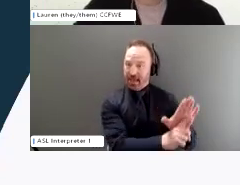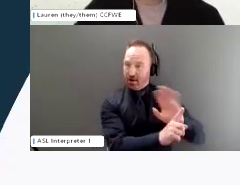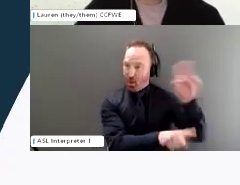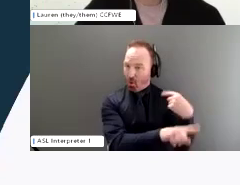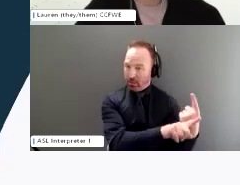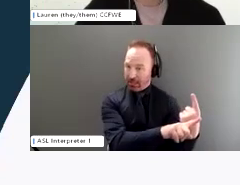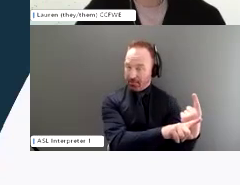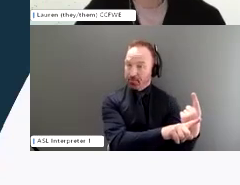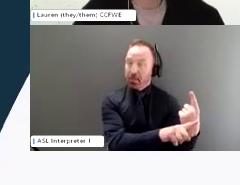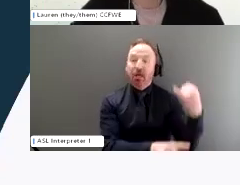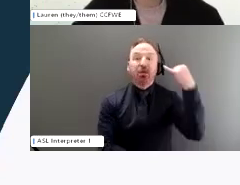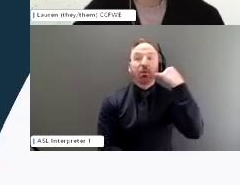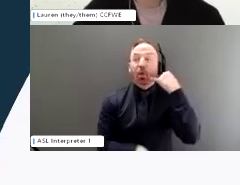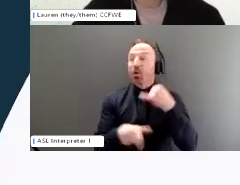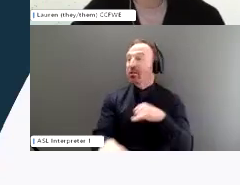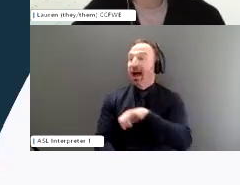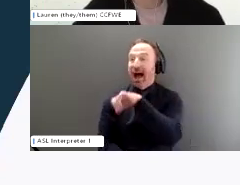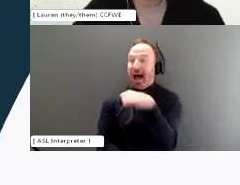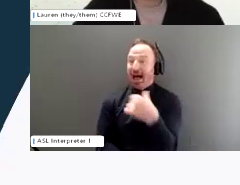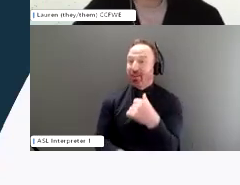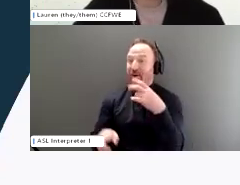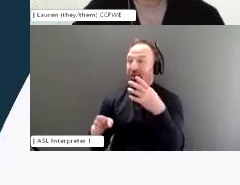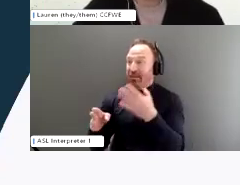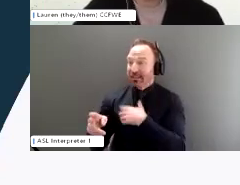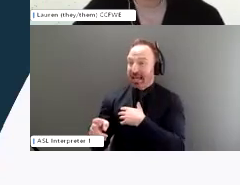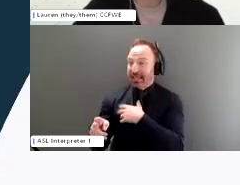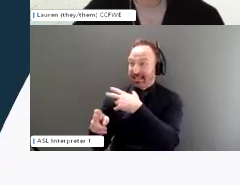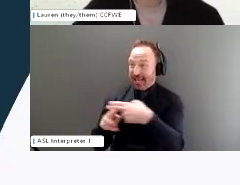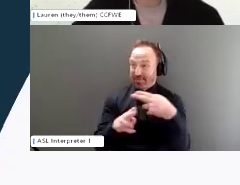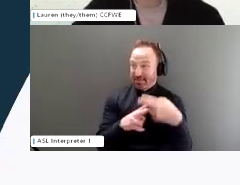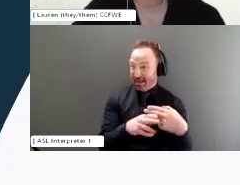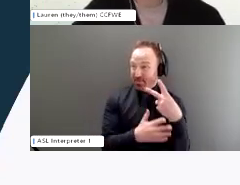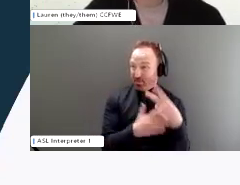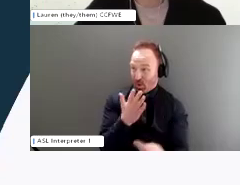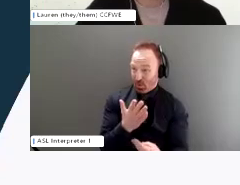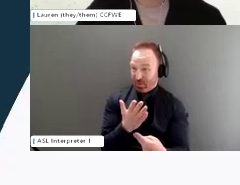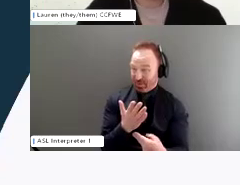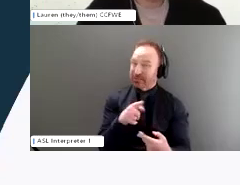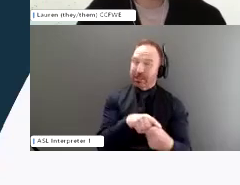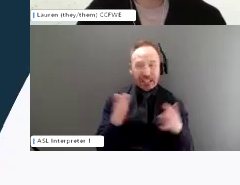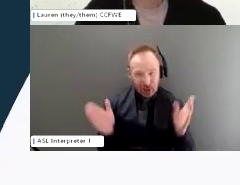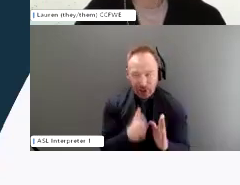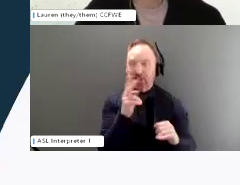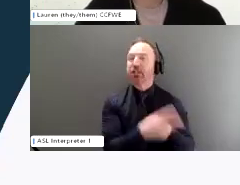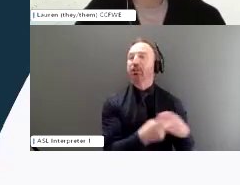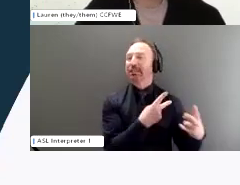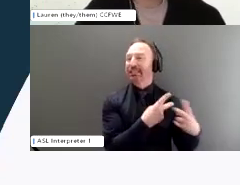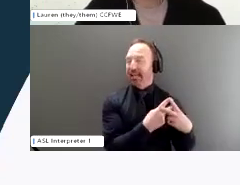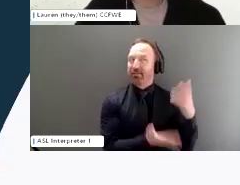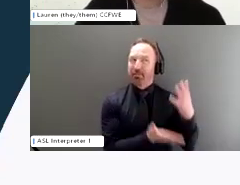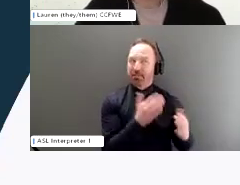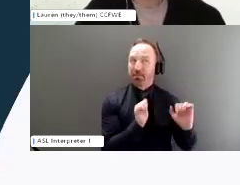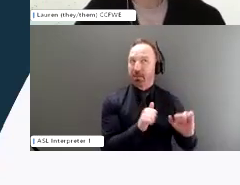If that's not possible, encourage survivors to start saving money where they can. So whether that is with a trusted friend or a trusted